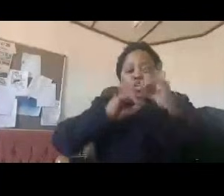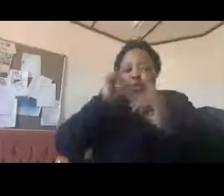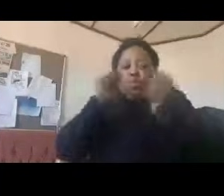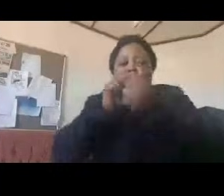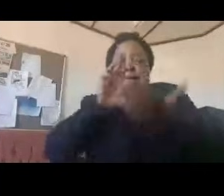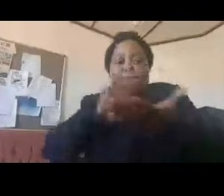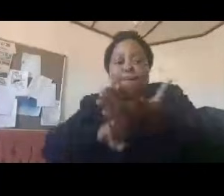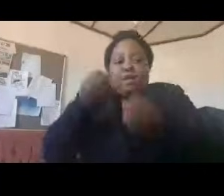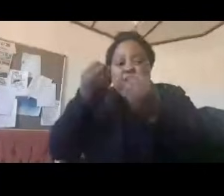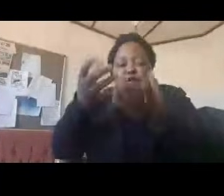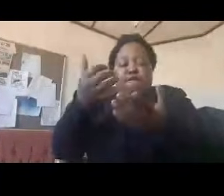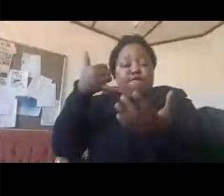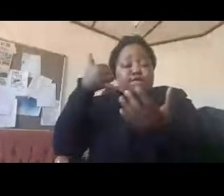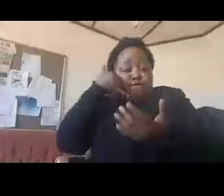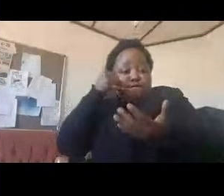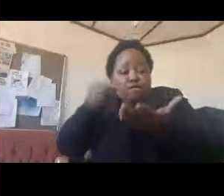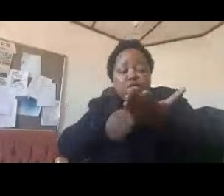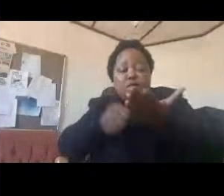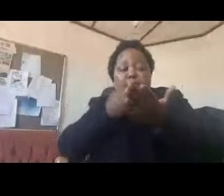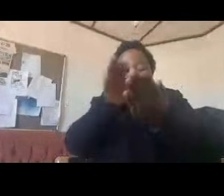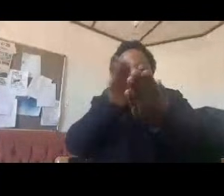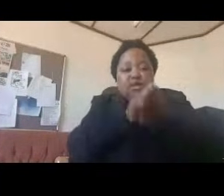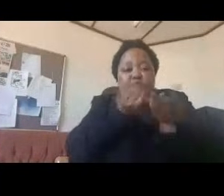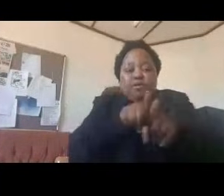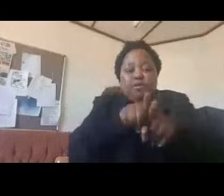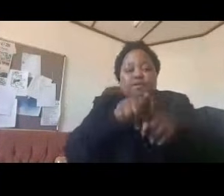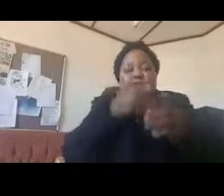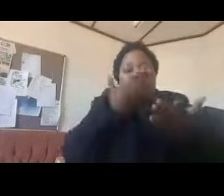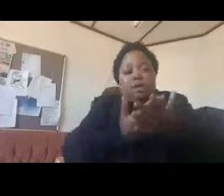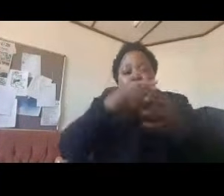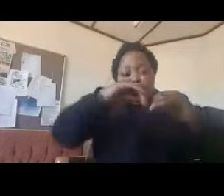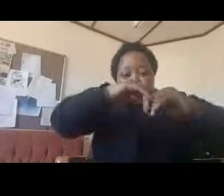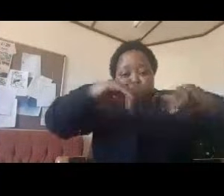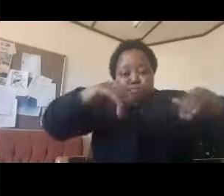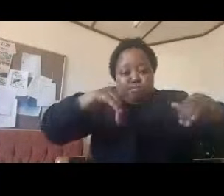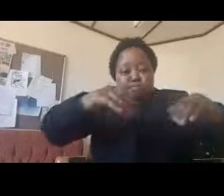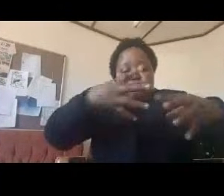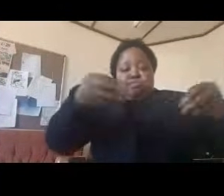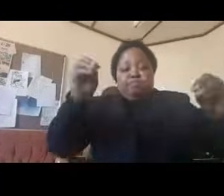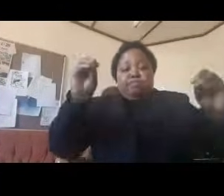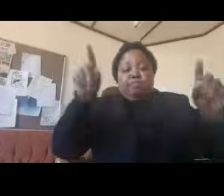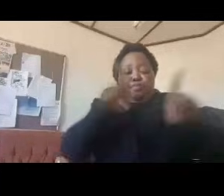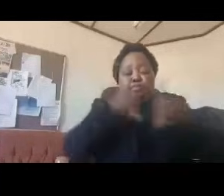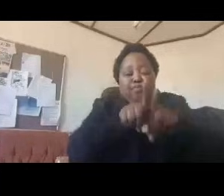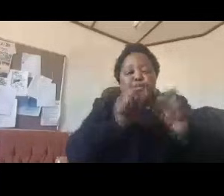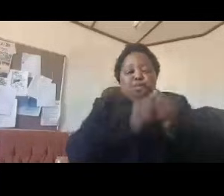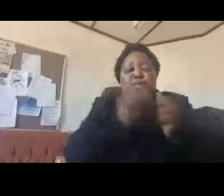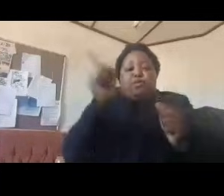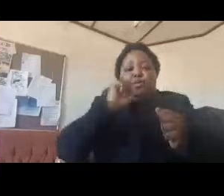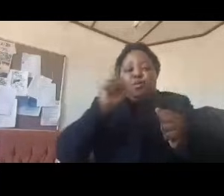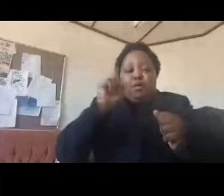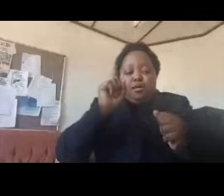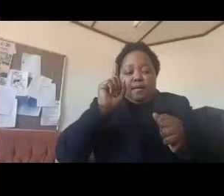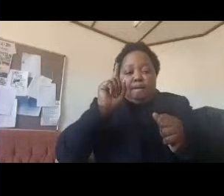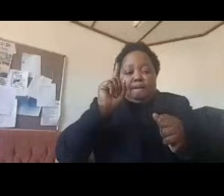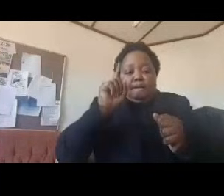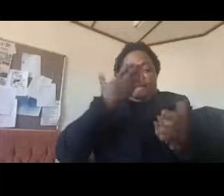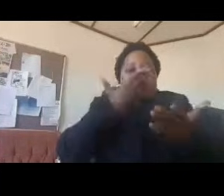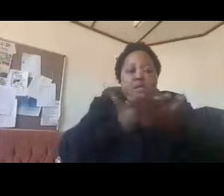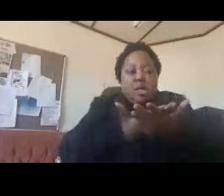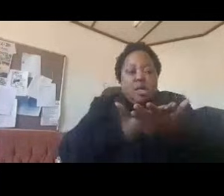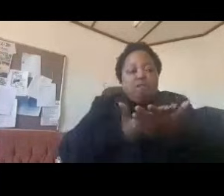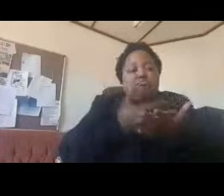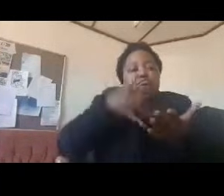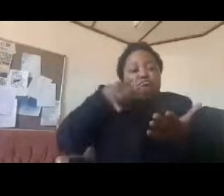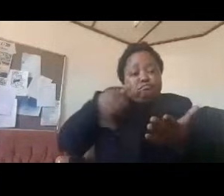discreet escape plan. They leave behind a safety card with a code word she can text if anything